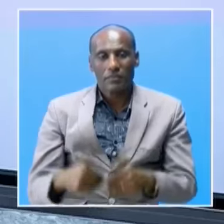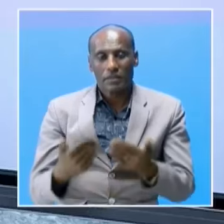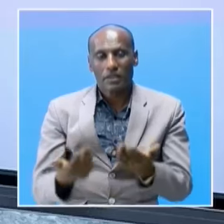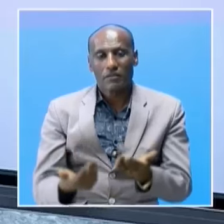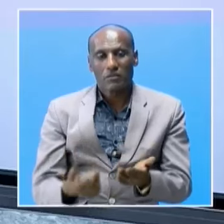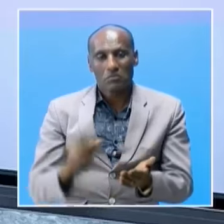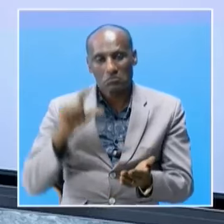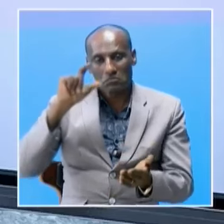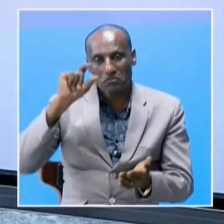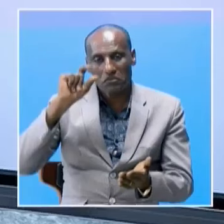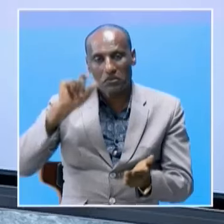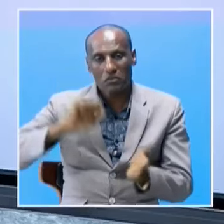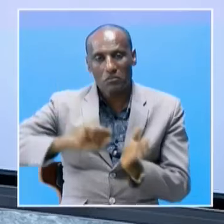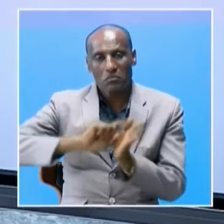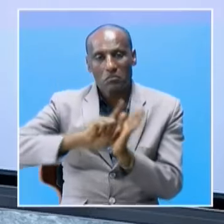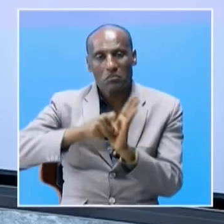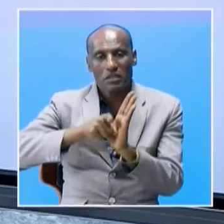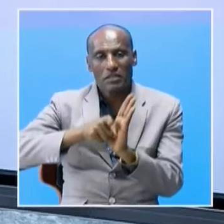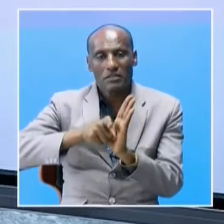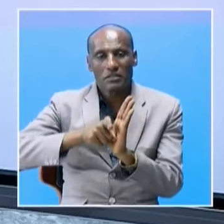minutes.